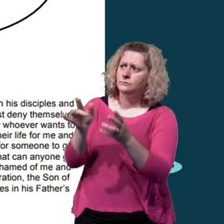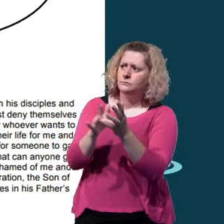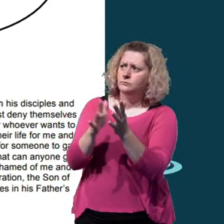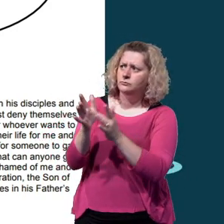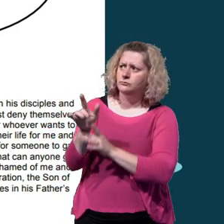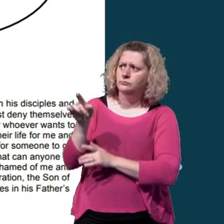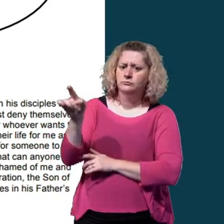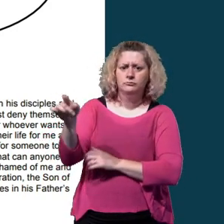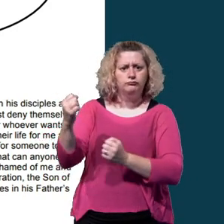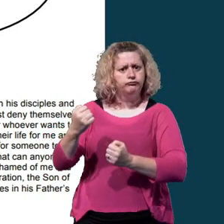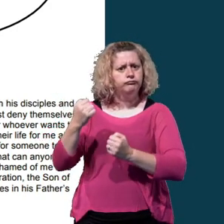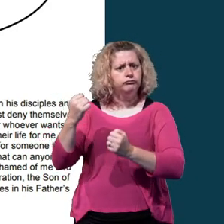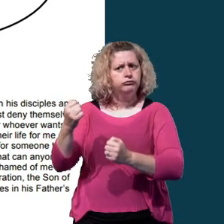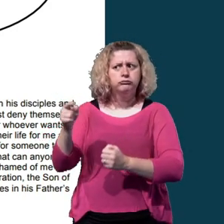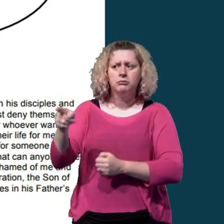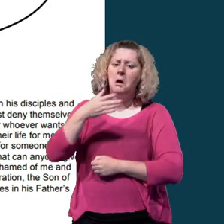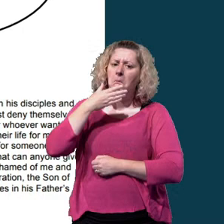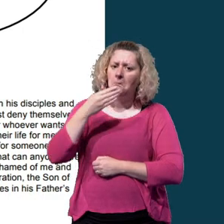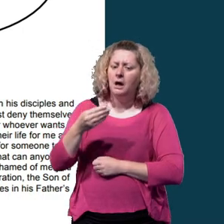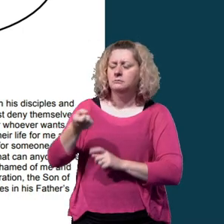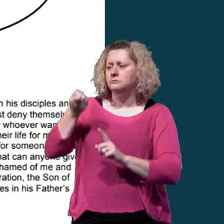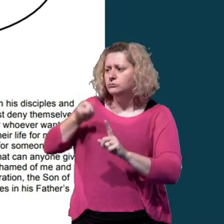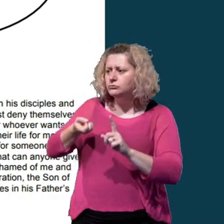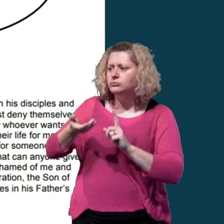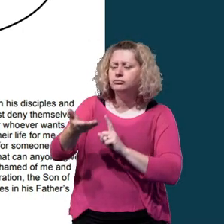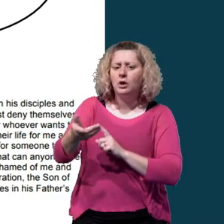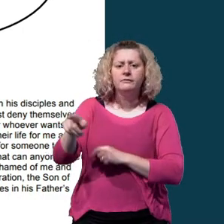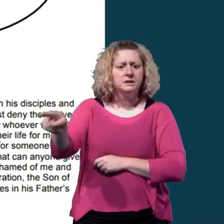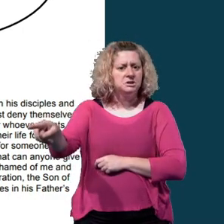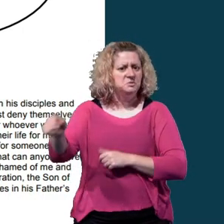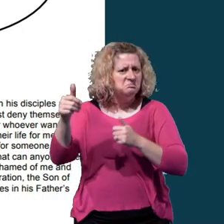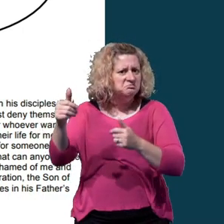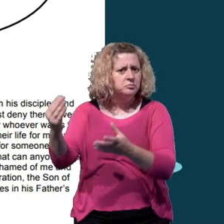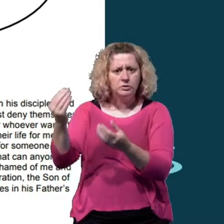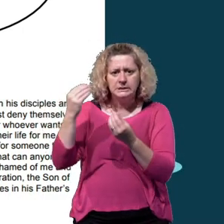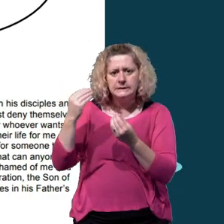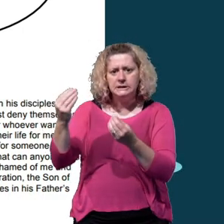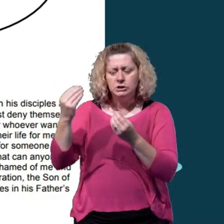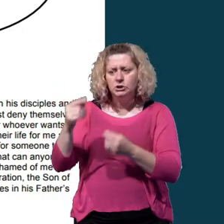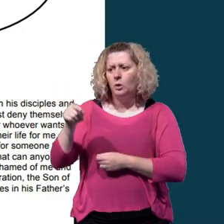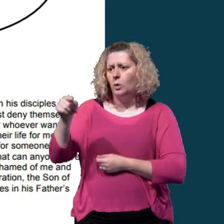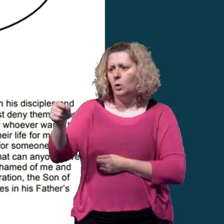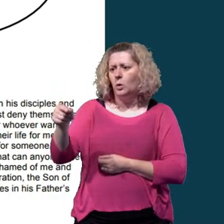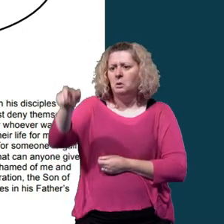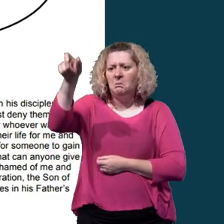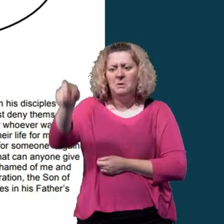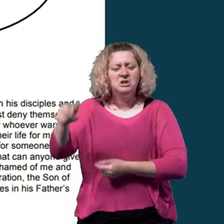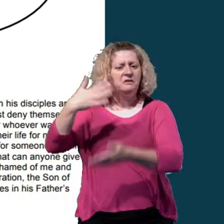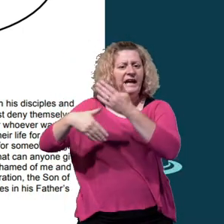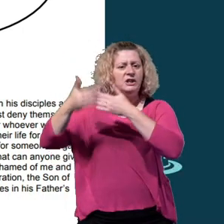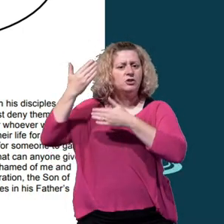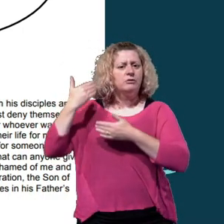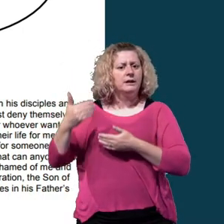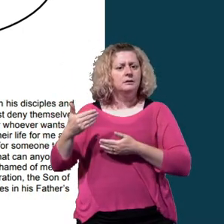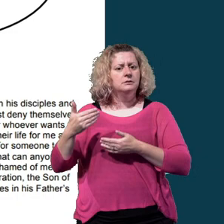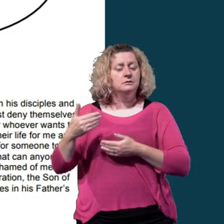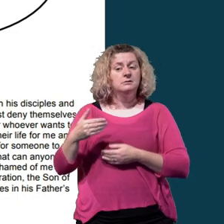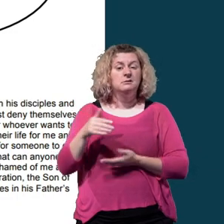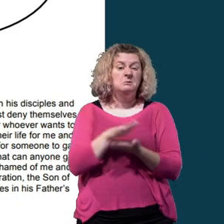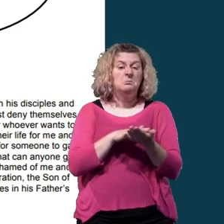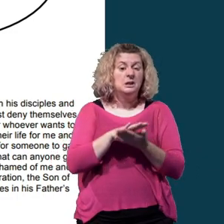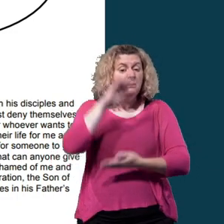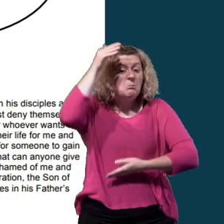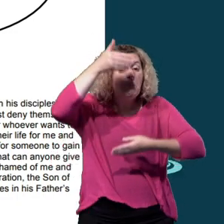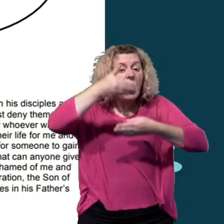man, you think he's a prophet, you think he's a great teacher or a figure of history, what are you? You're